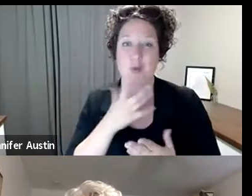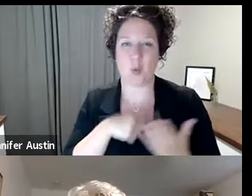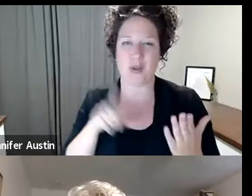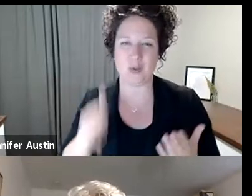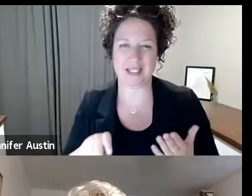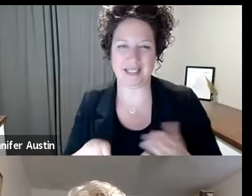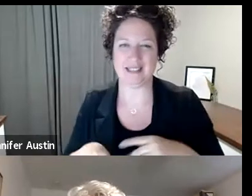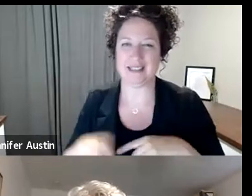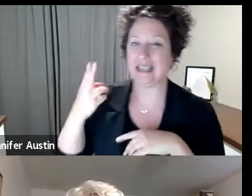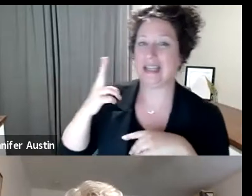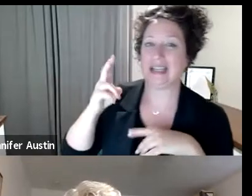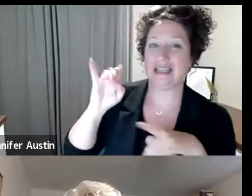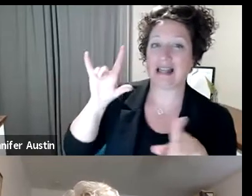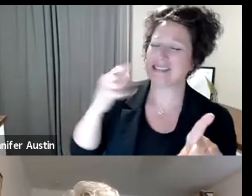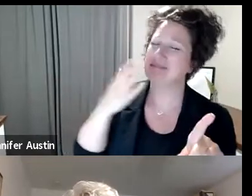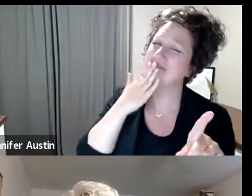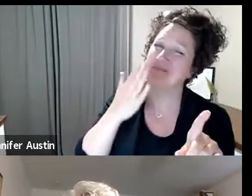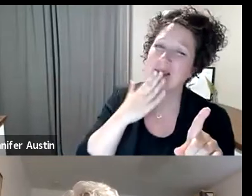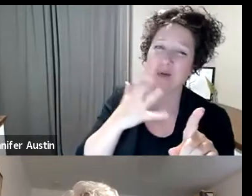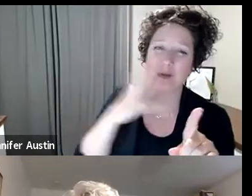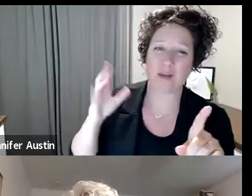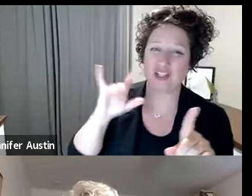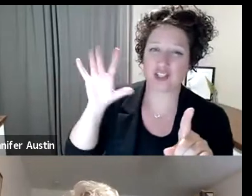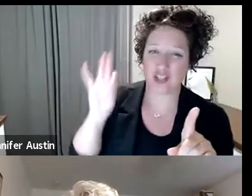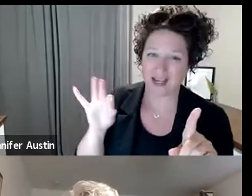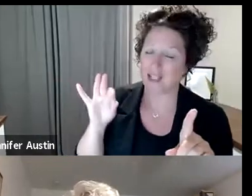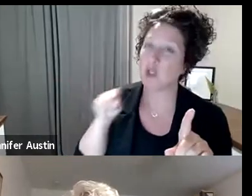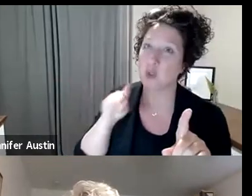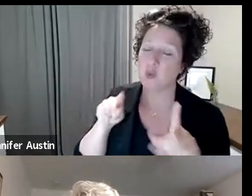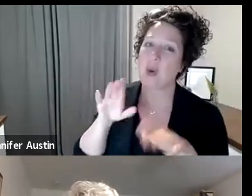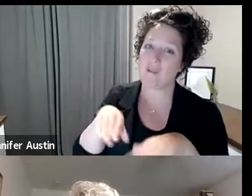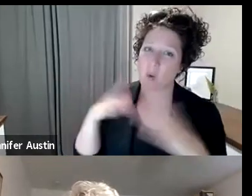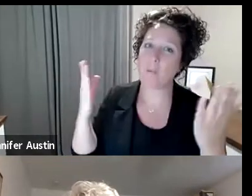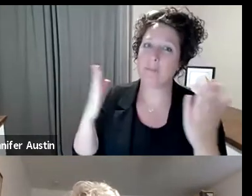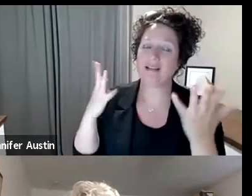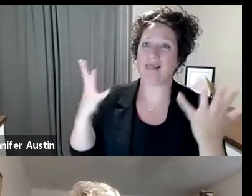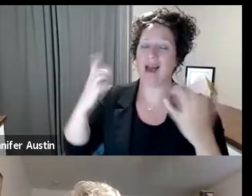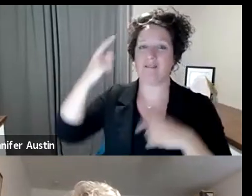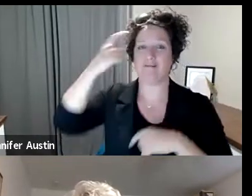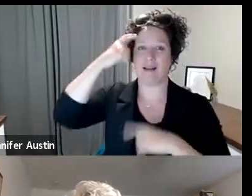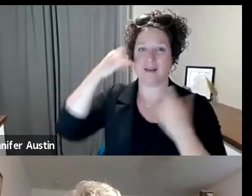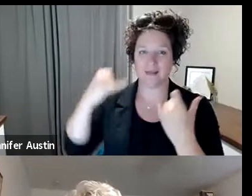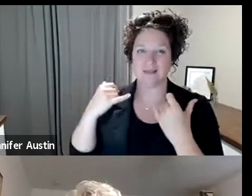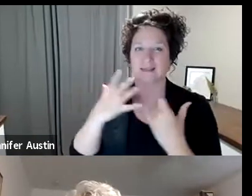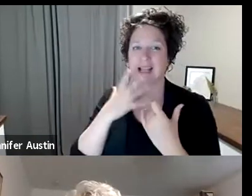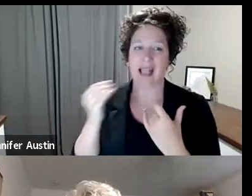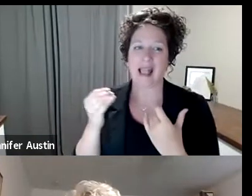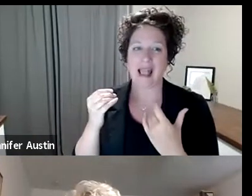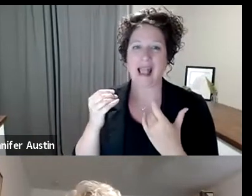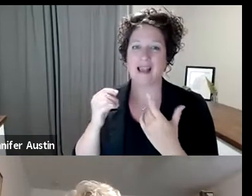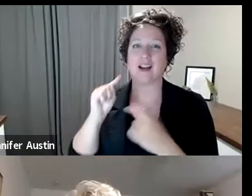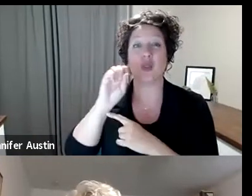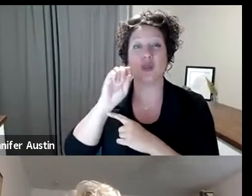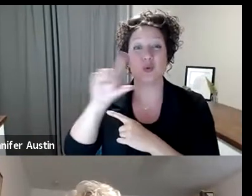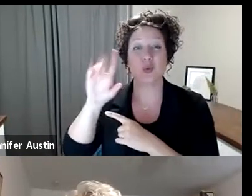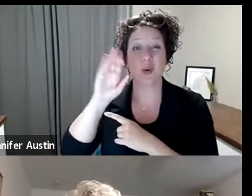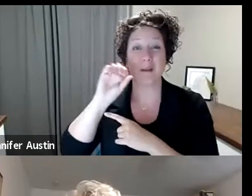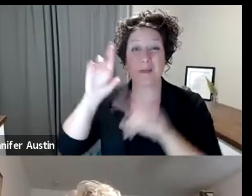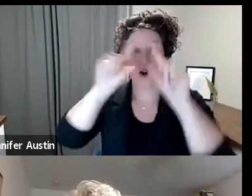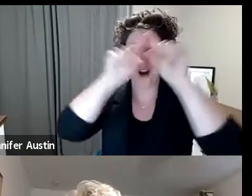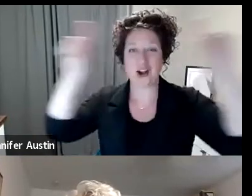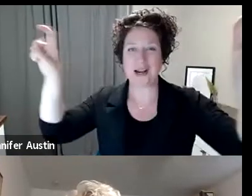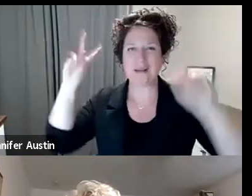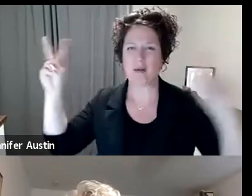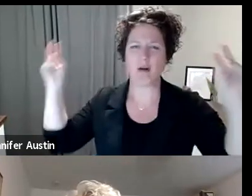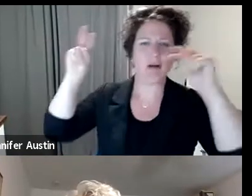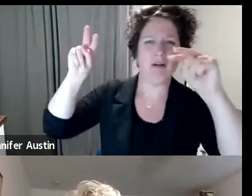Thank you so much, Jenny. I know you have opened a lot of people's minds and a lot of people's toolbars today to help us